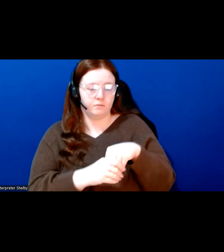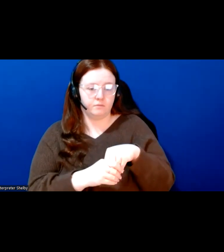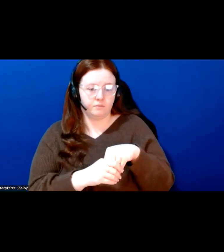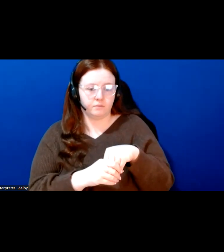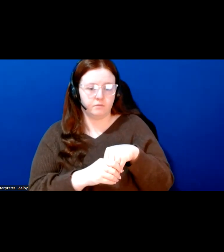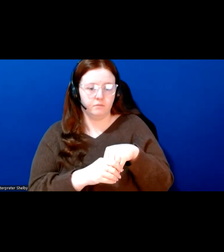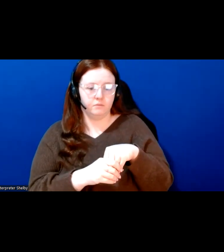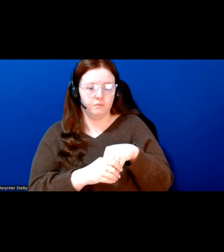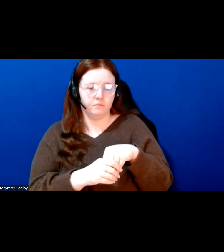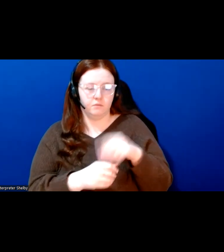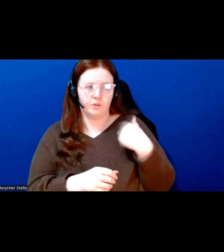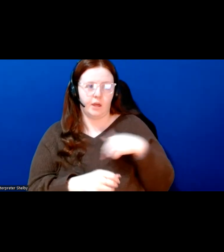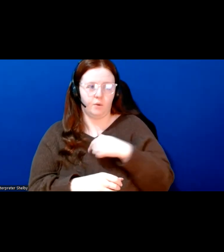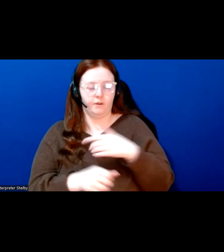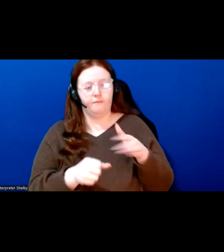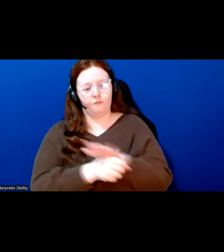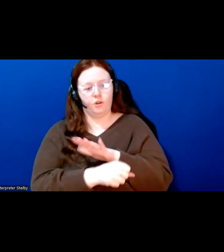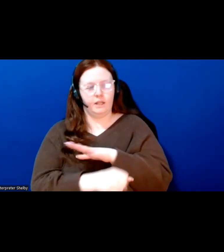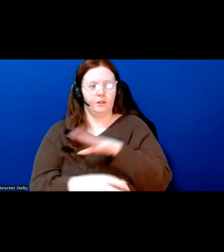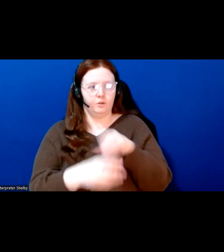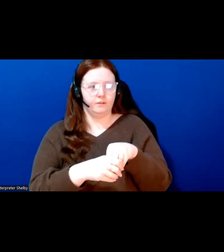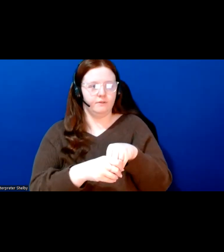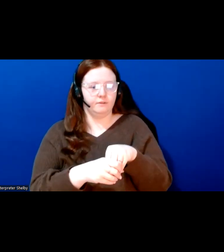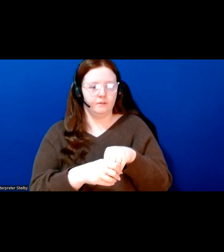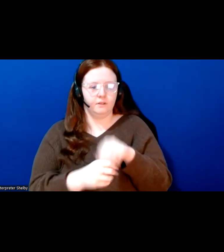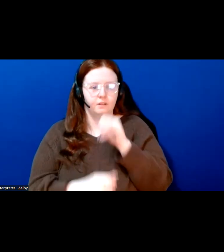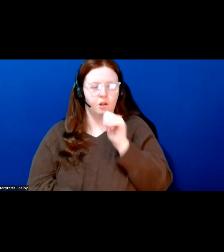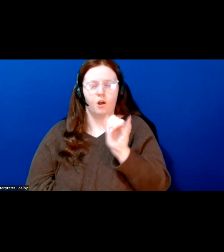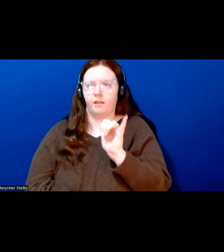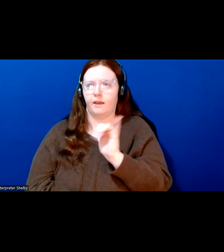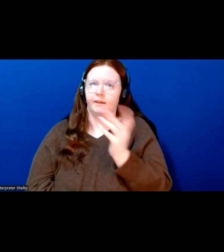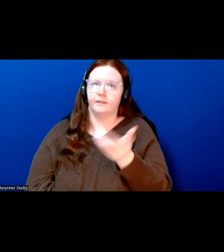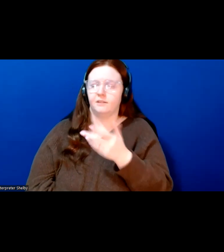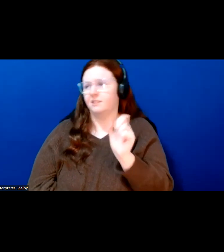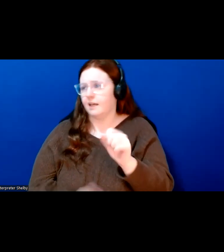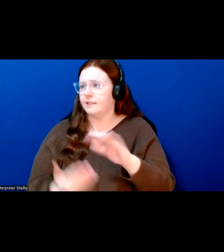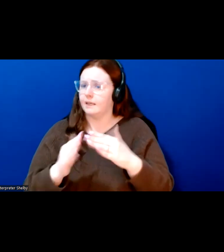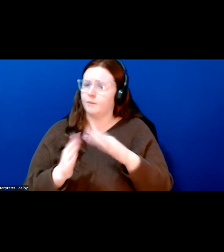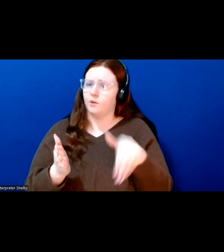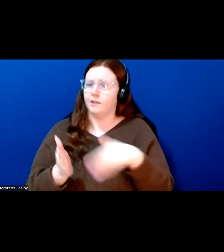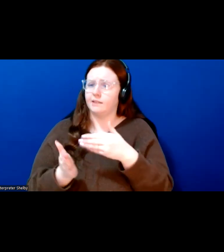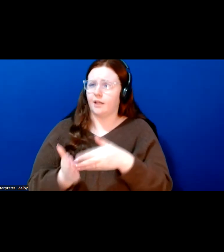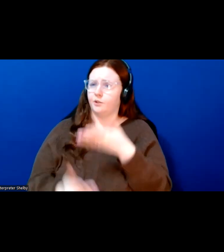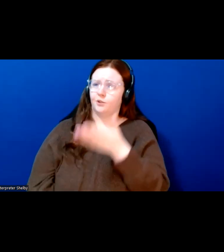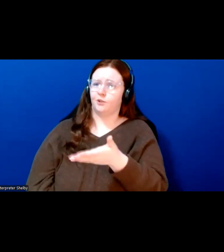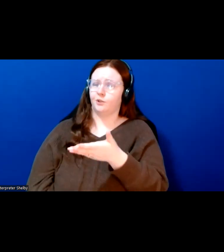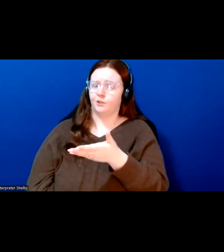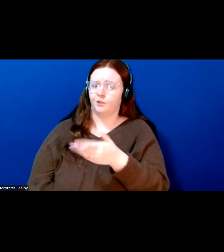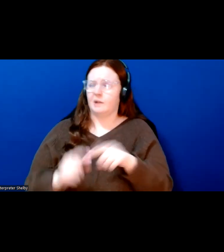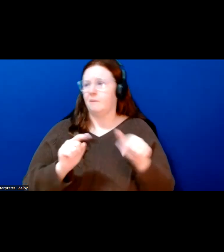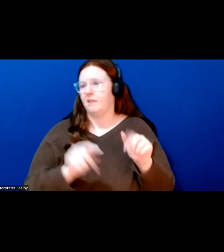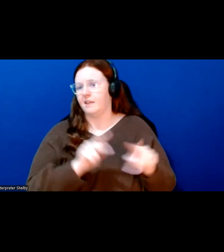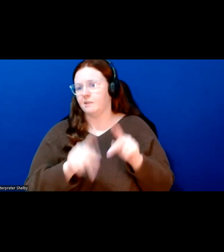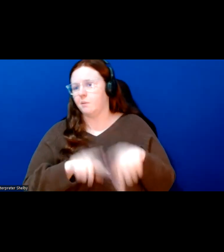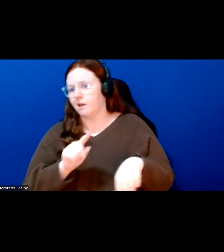we're actually fully inclusive as opposed to just like, oh yes, here's a community center, but these people can't,